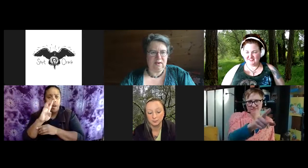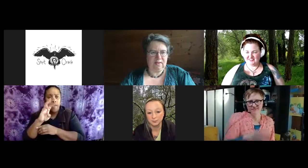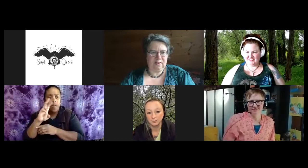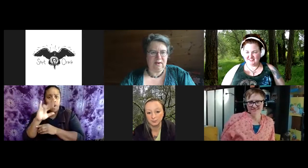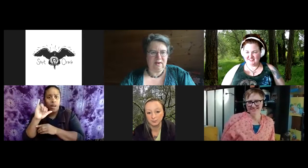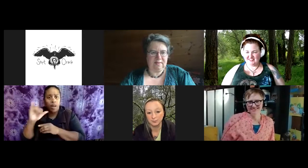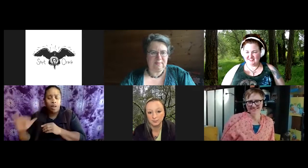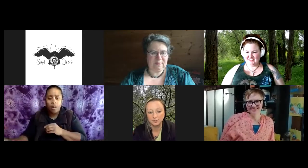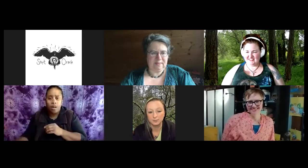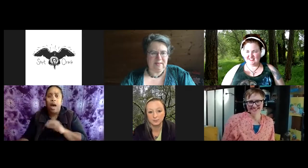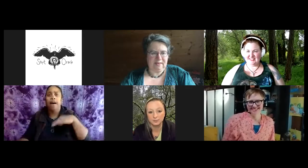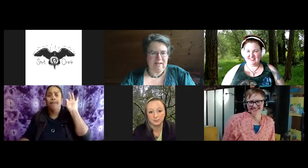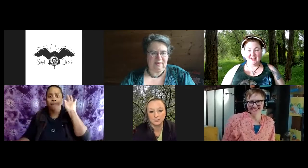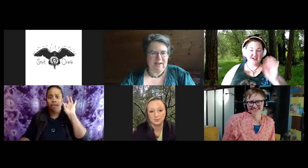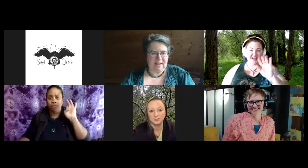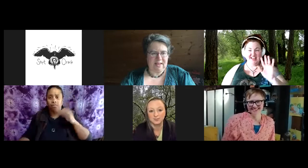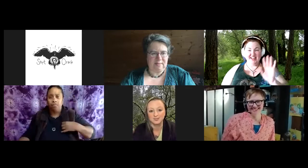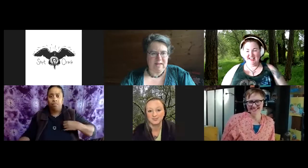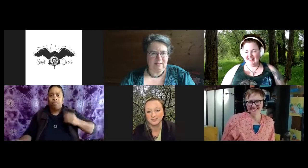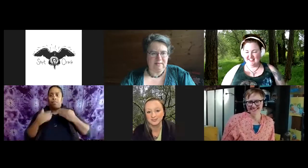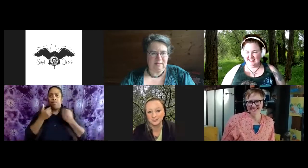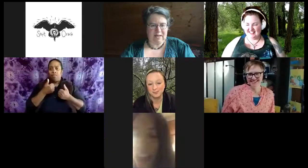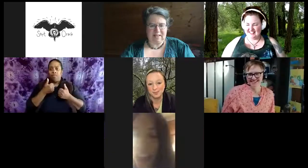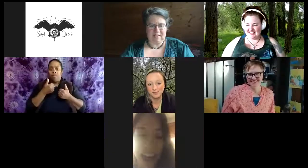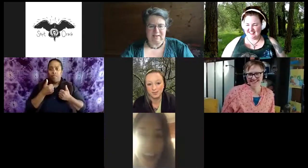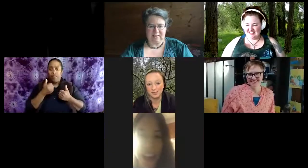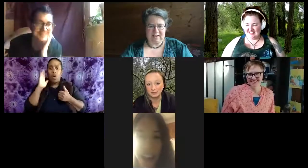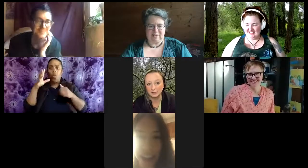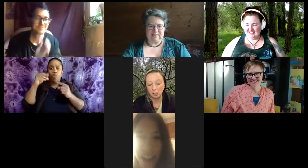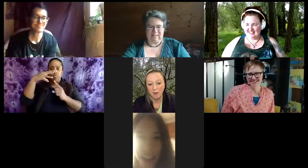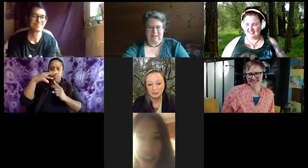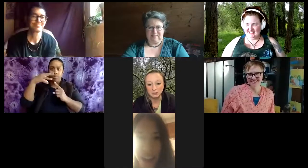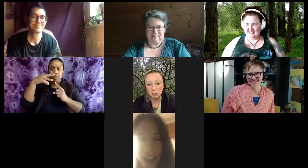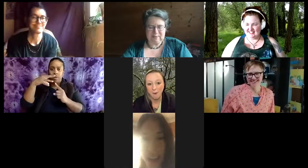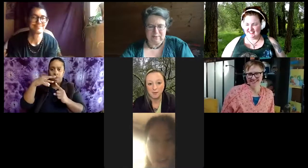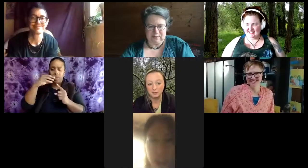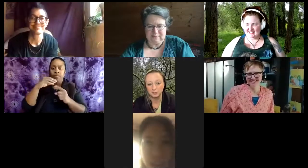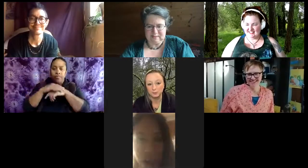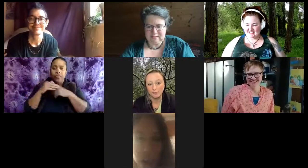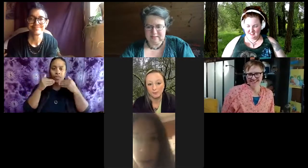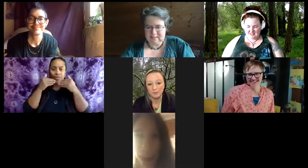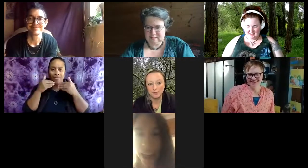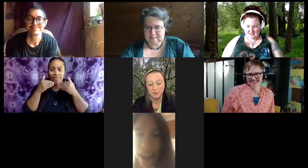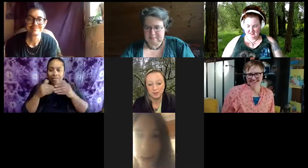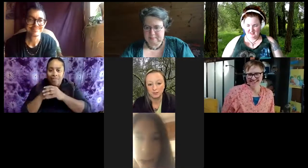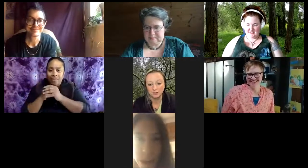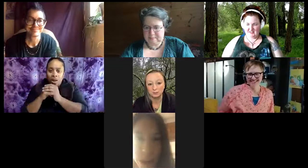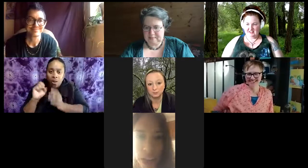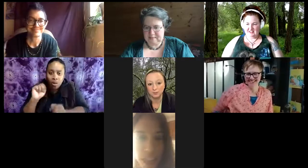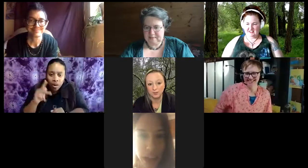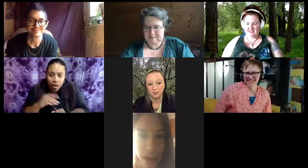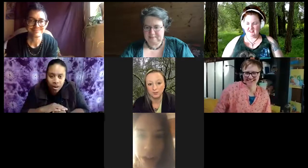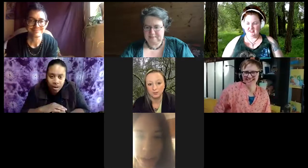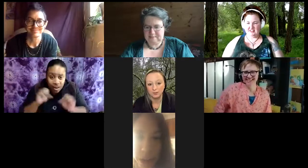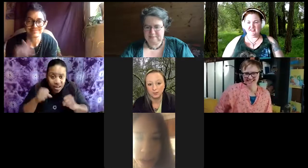There you Hi, are. I'm waiting. Okay, great. Yeah, let me add you to the spotlight. Okay, great. You're on screen. Cool. Okay, hear me